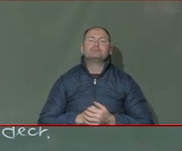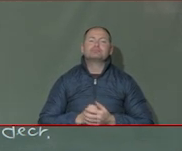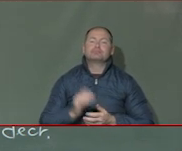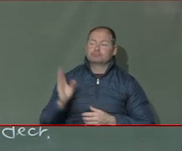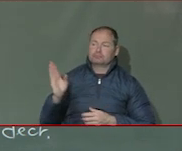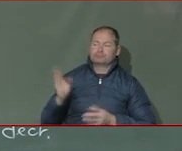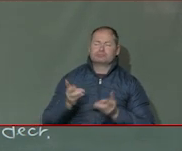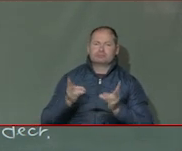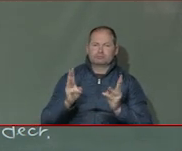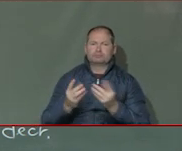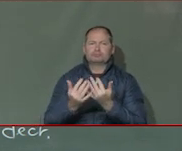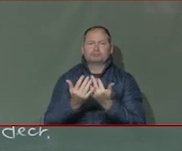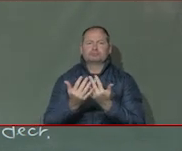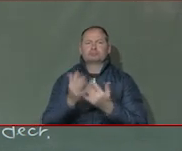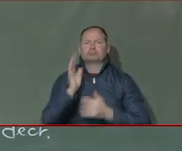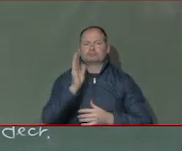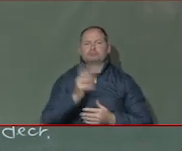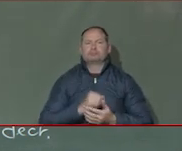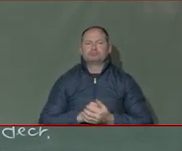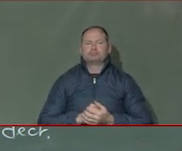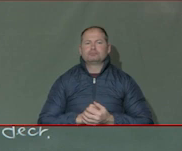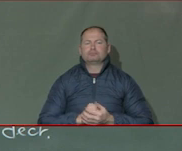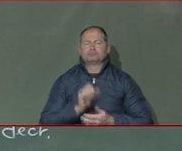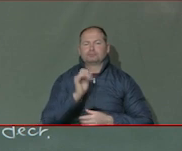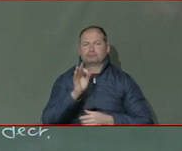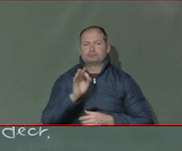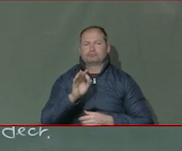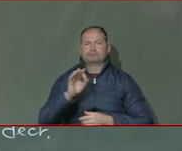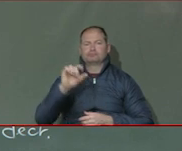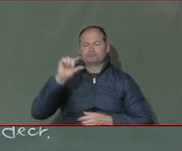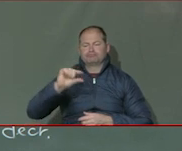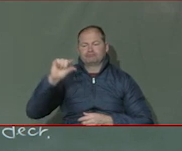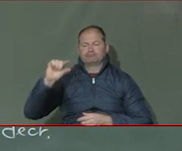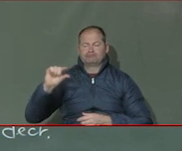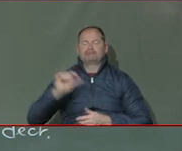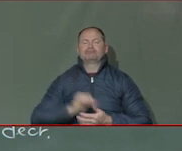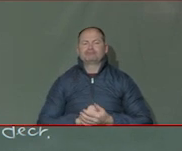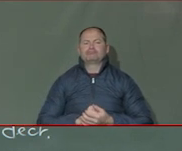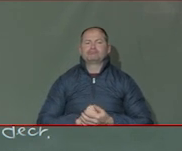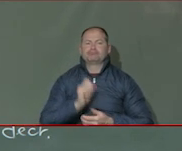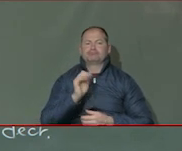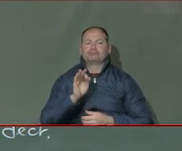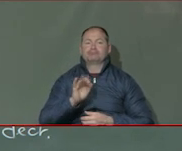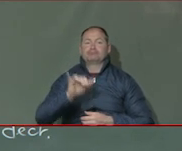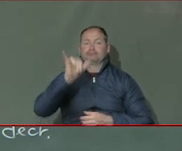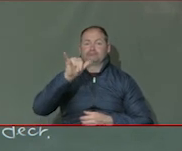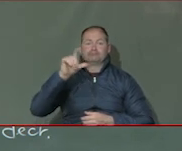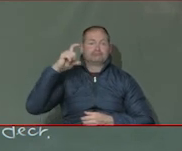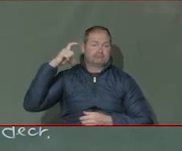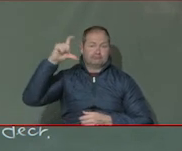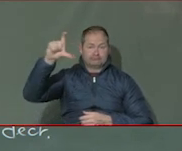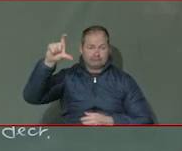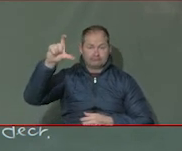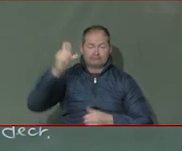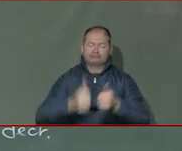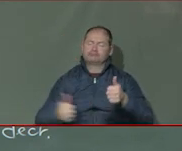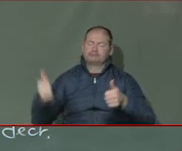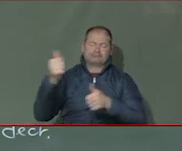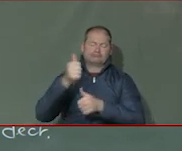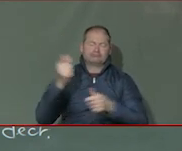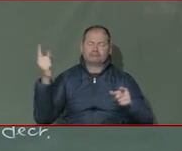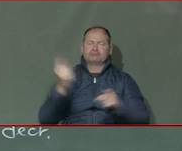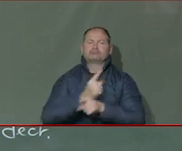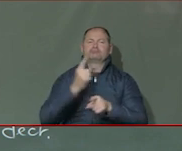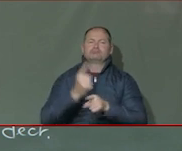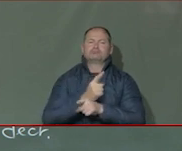Then it will be green. Two small letters. Because the moment the capital letter is there, it dominates. So it can